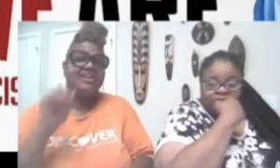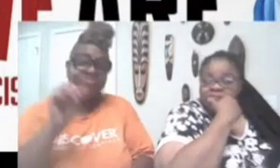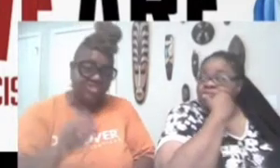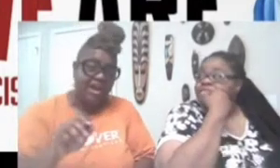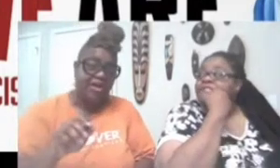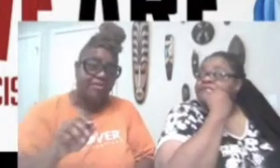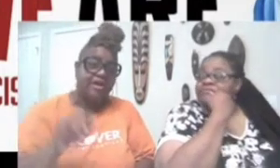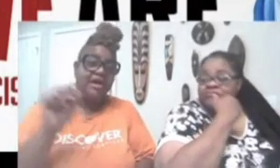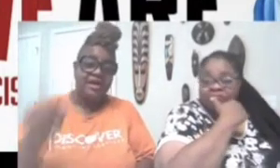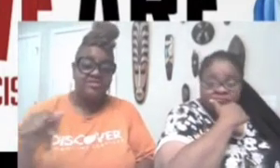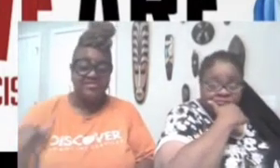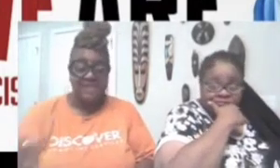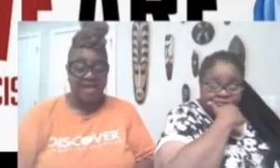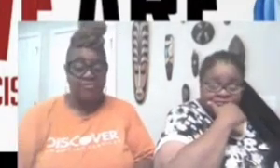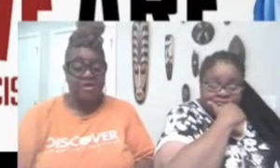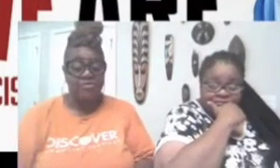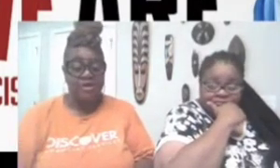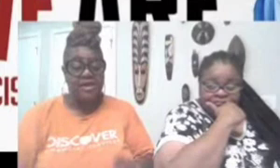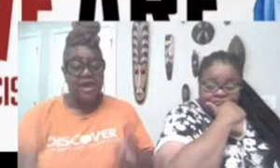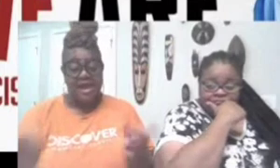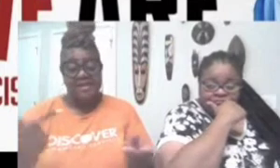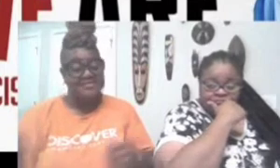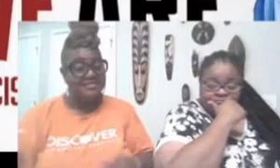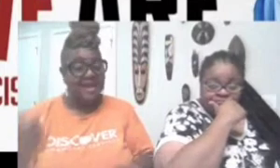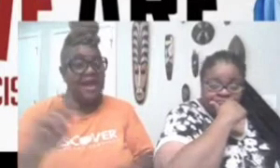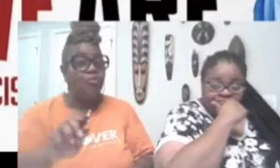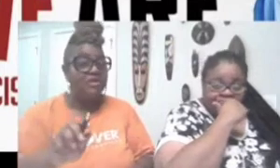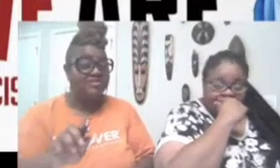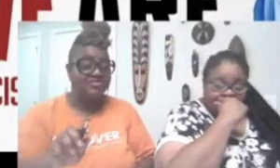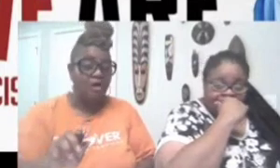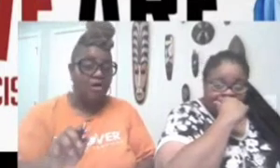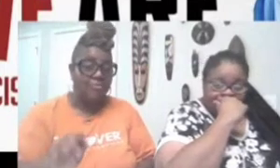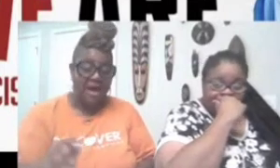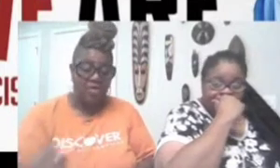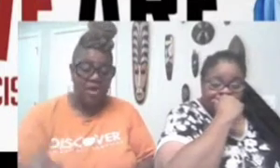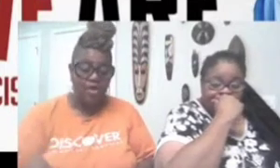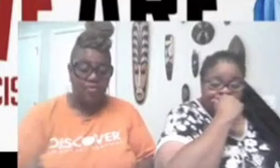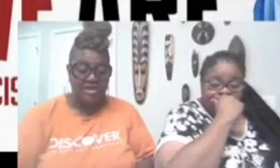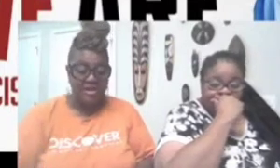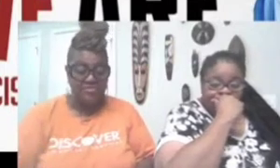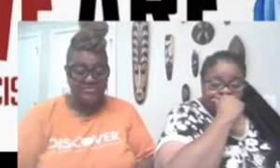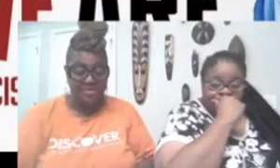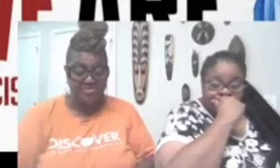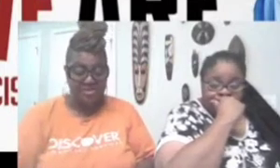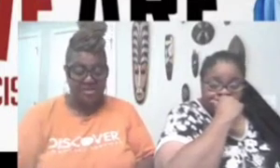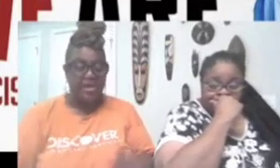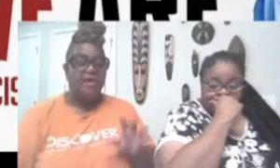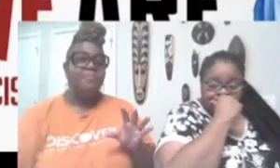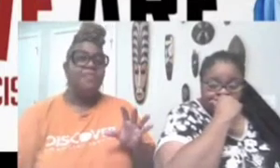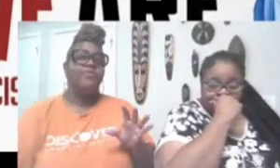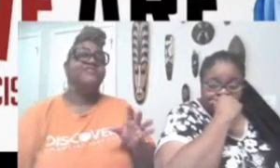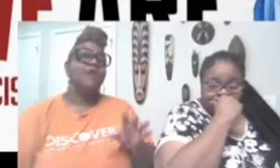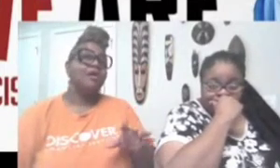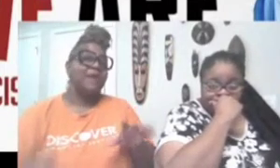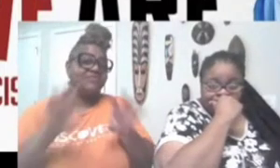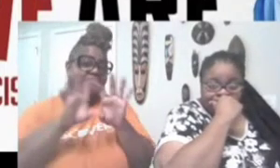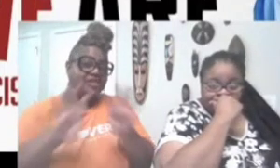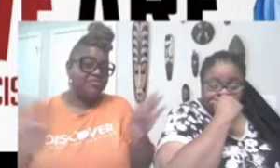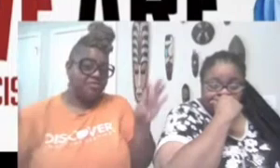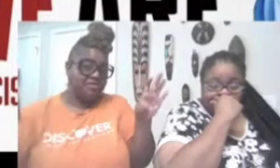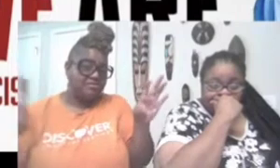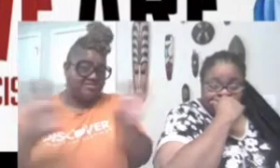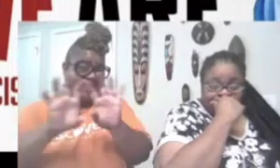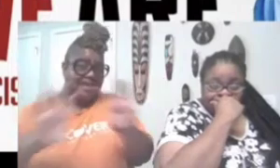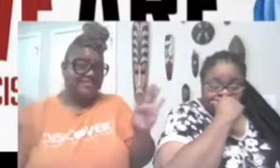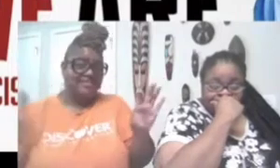that he shared in this documentary. And today I wanted to talk about when he was mentioning, we talk about the